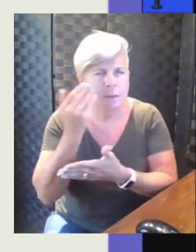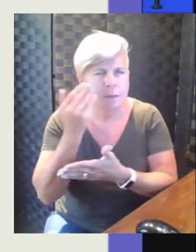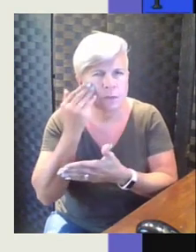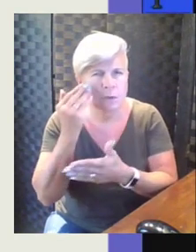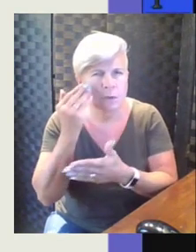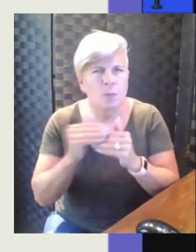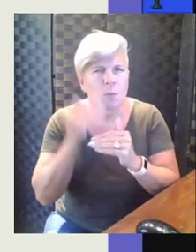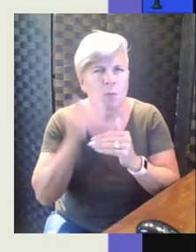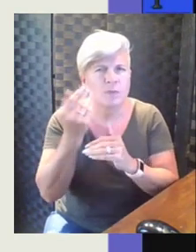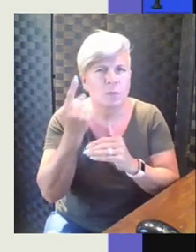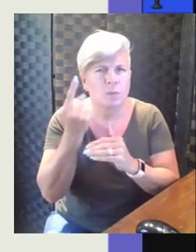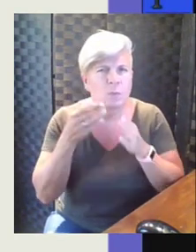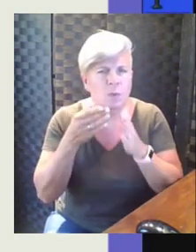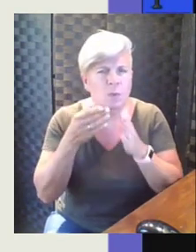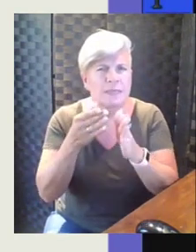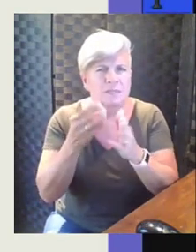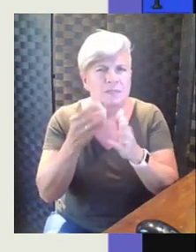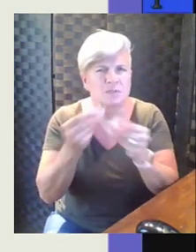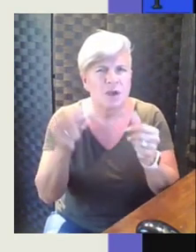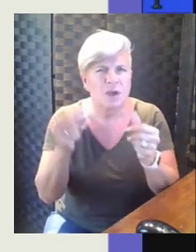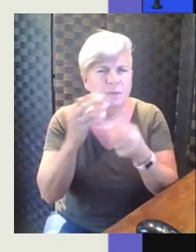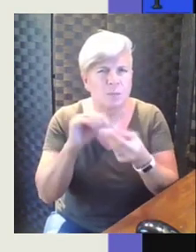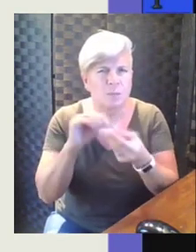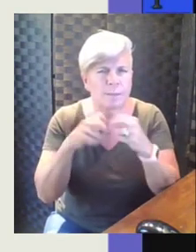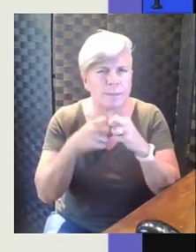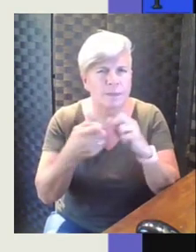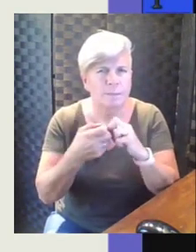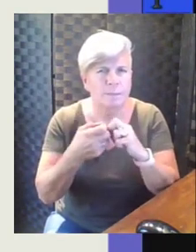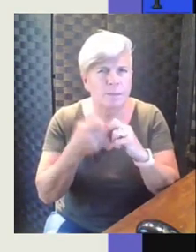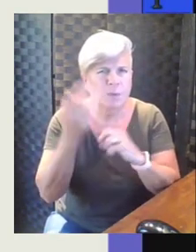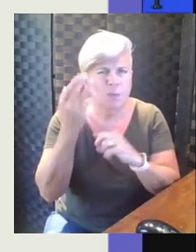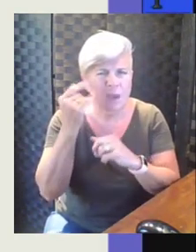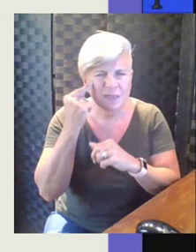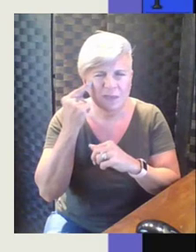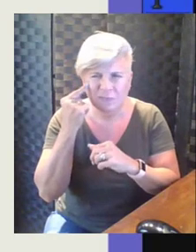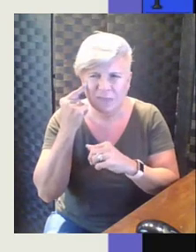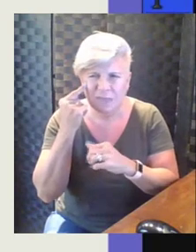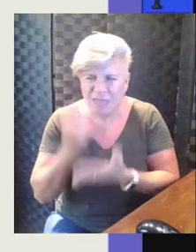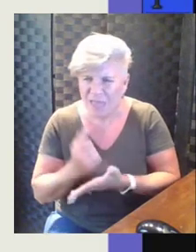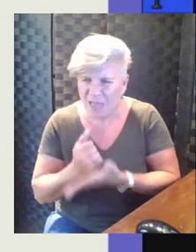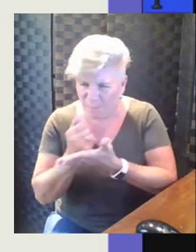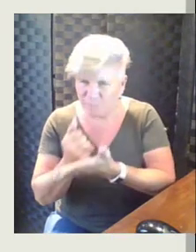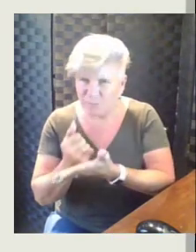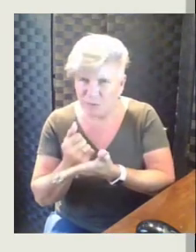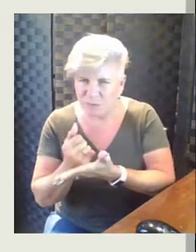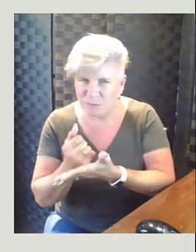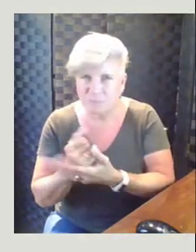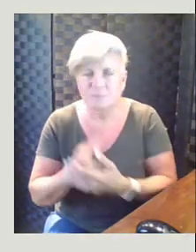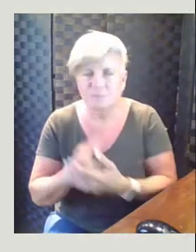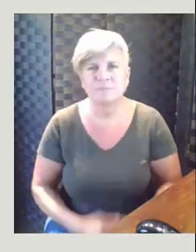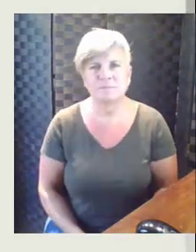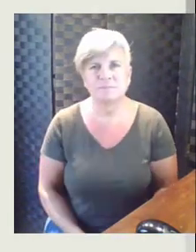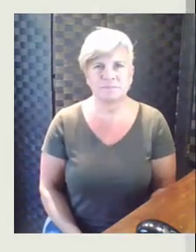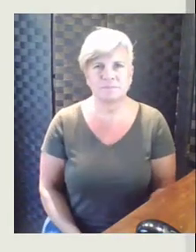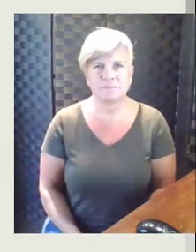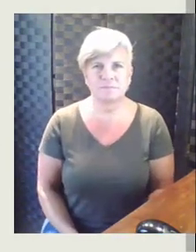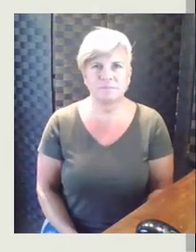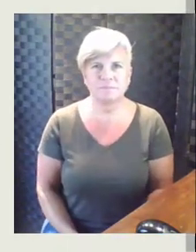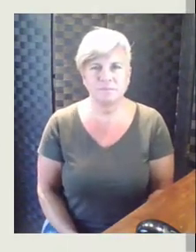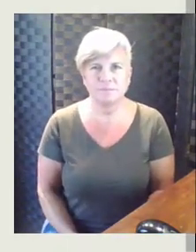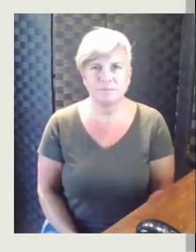it helpful to know more than one way to solve a problem? Why do you think it would be helpful?